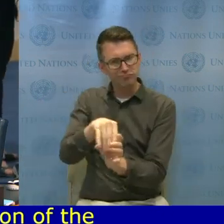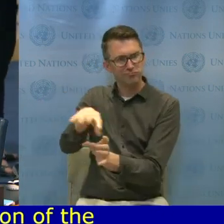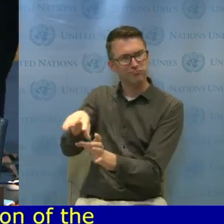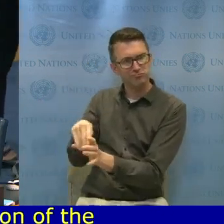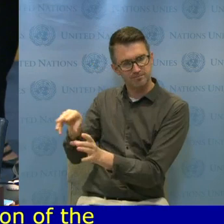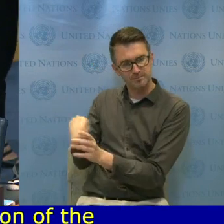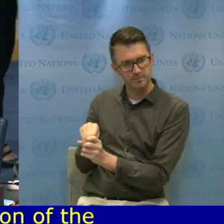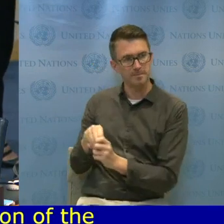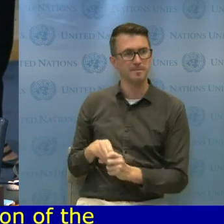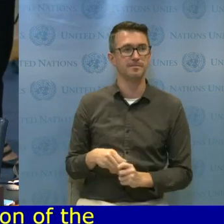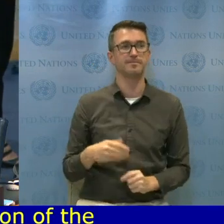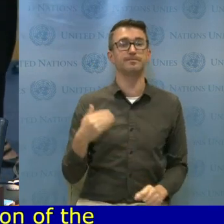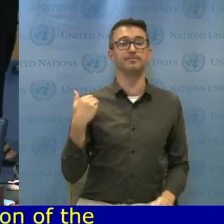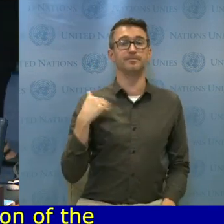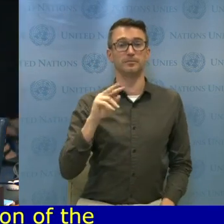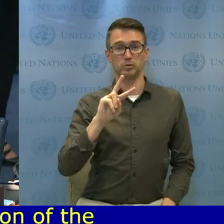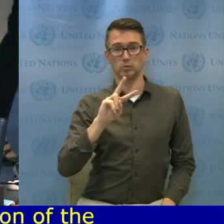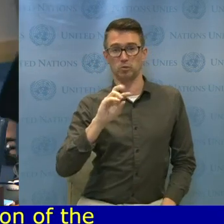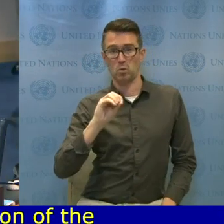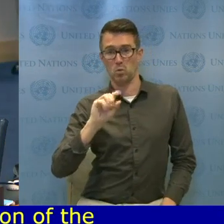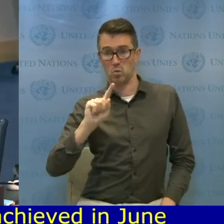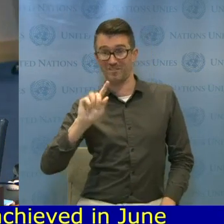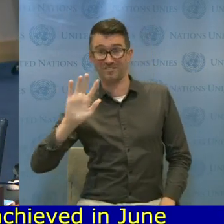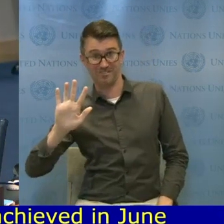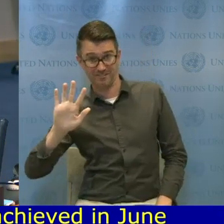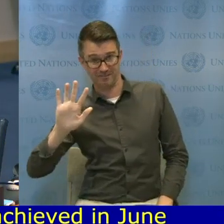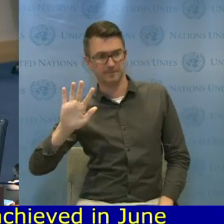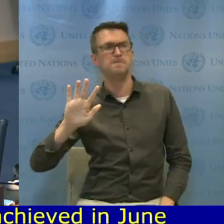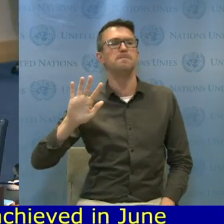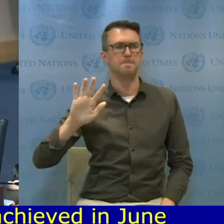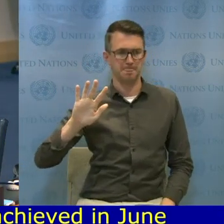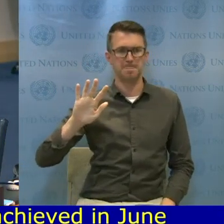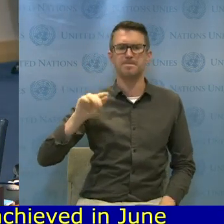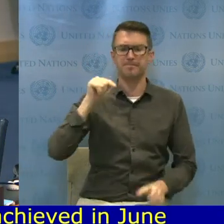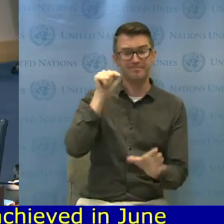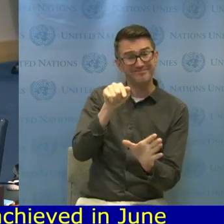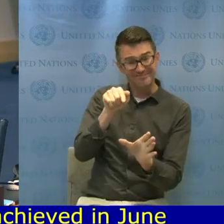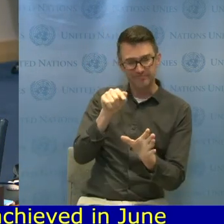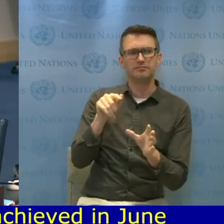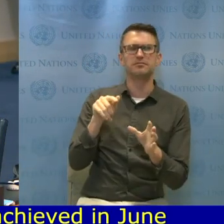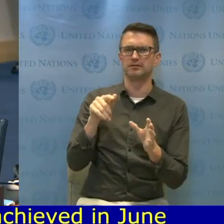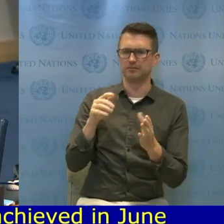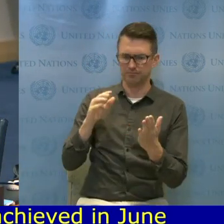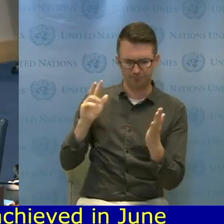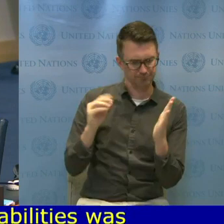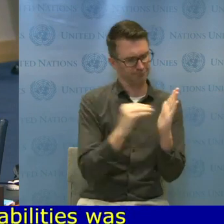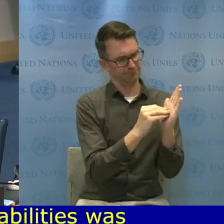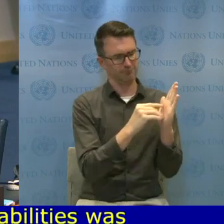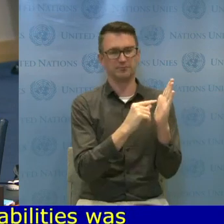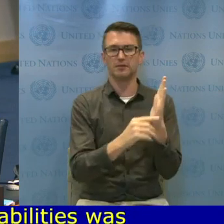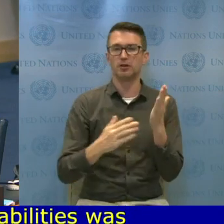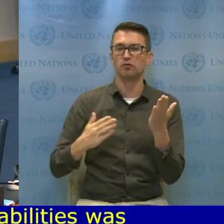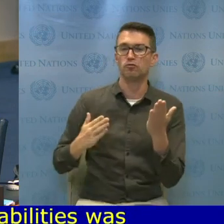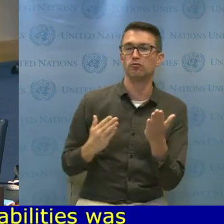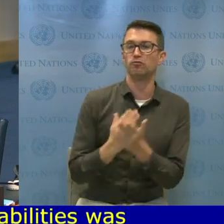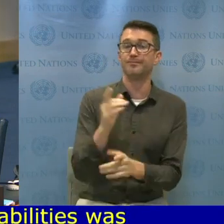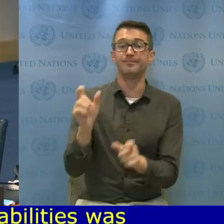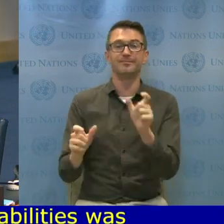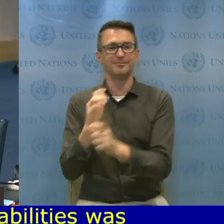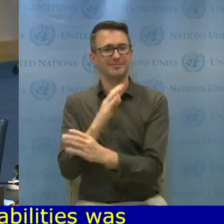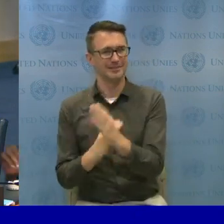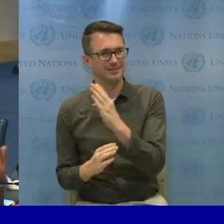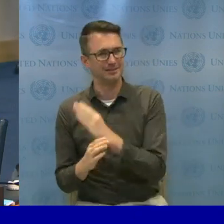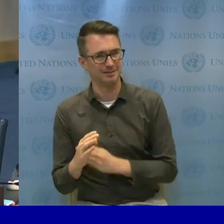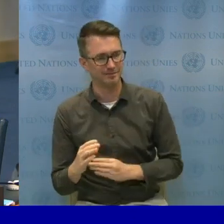rights of persons with disabilities was enacted. In 2017, the National Committee on the Rights of Persons with Disabilities and the